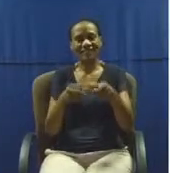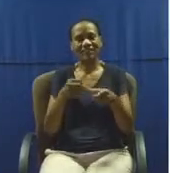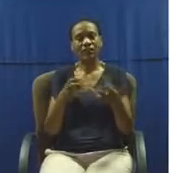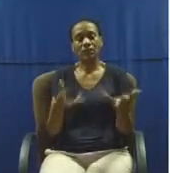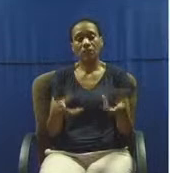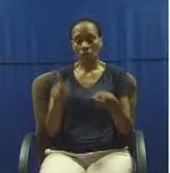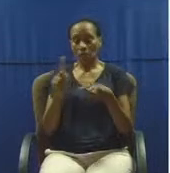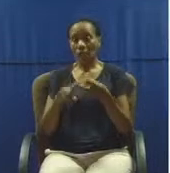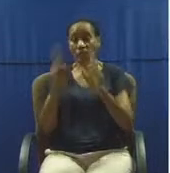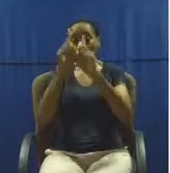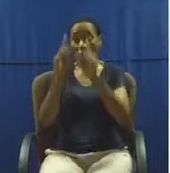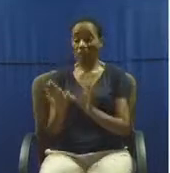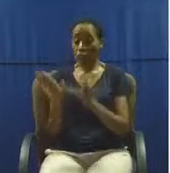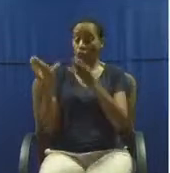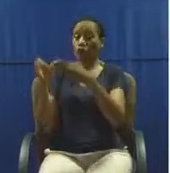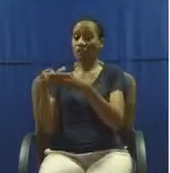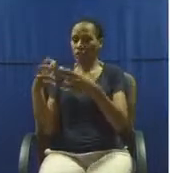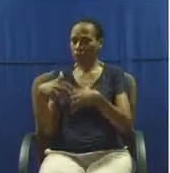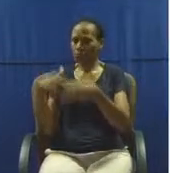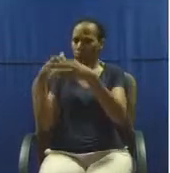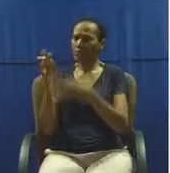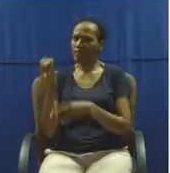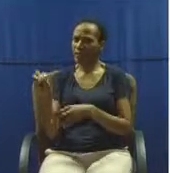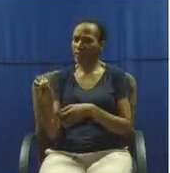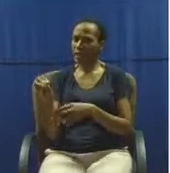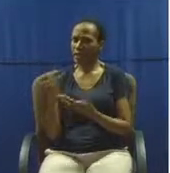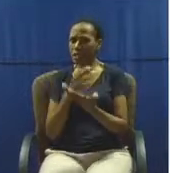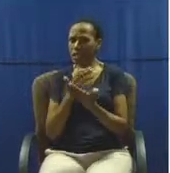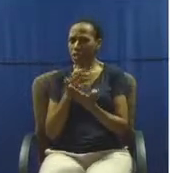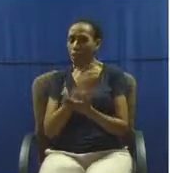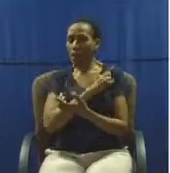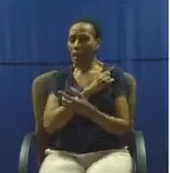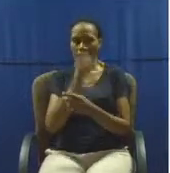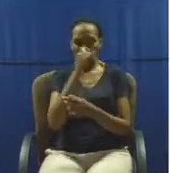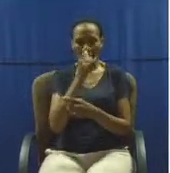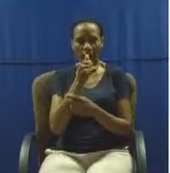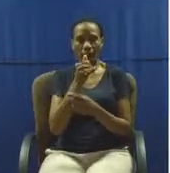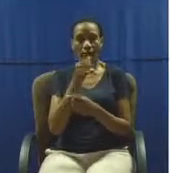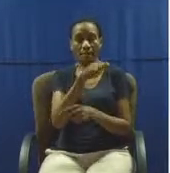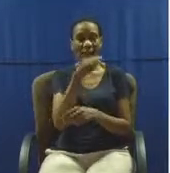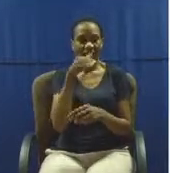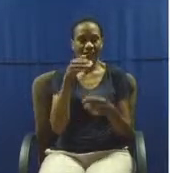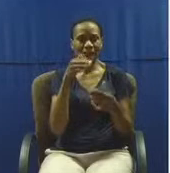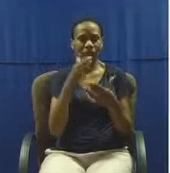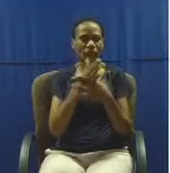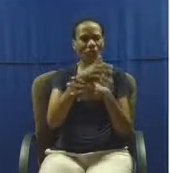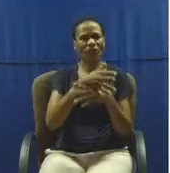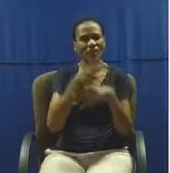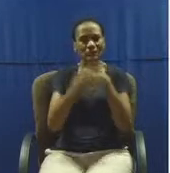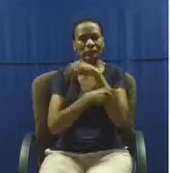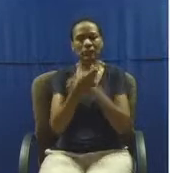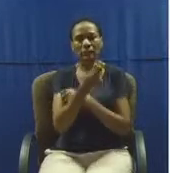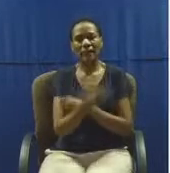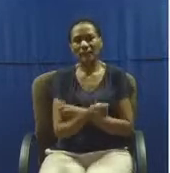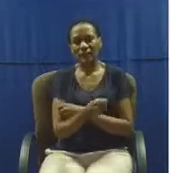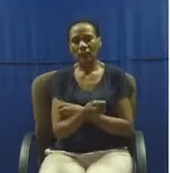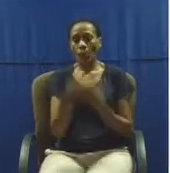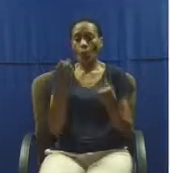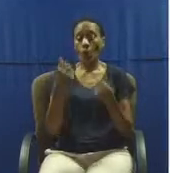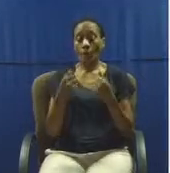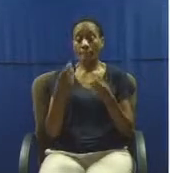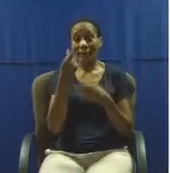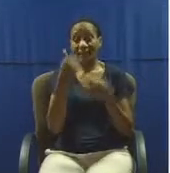focuses on bank heists or the heists of money